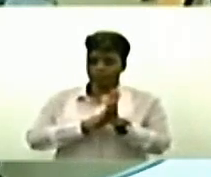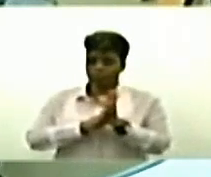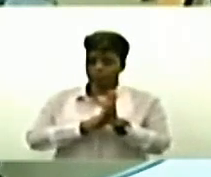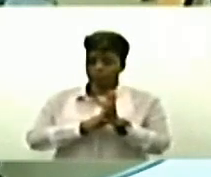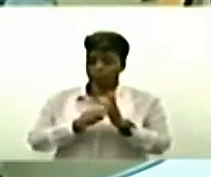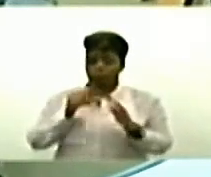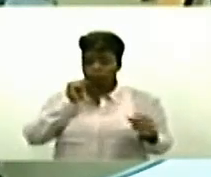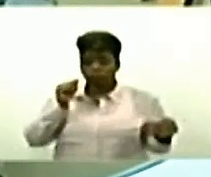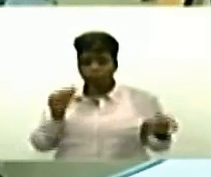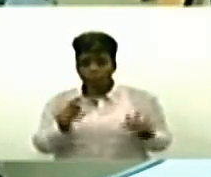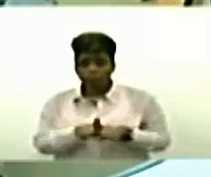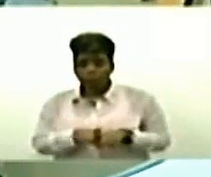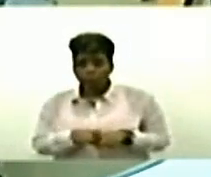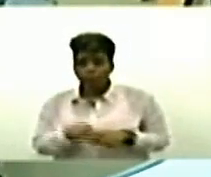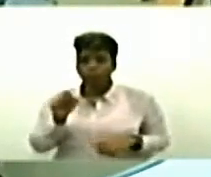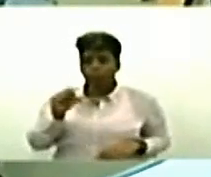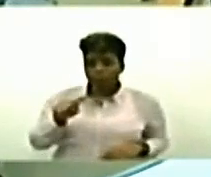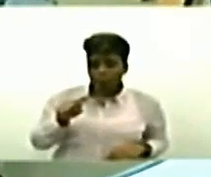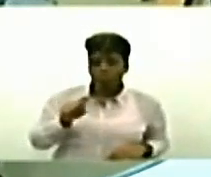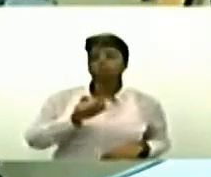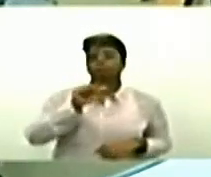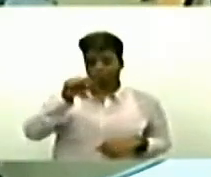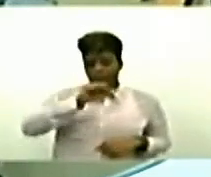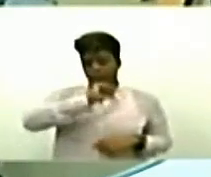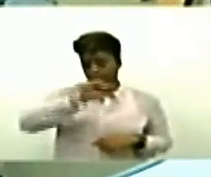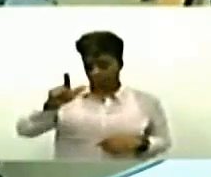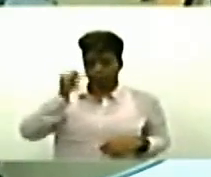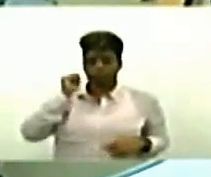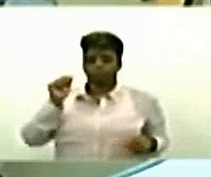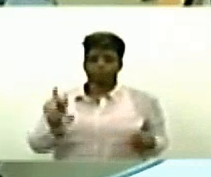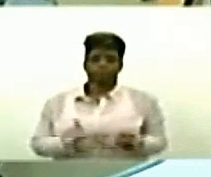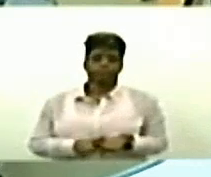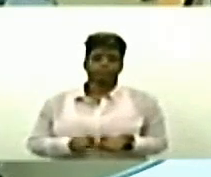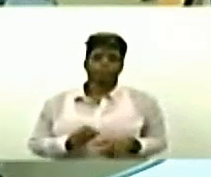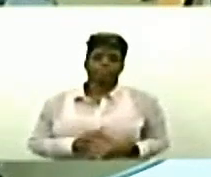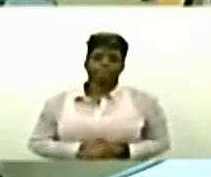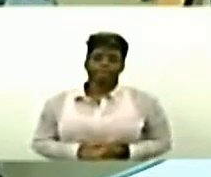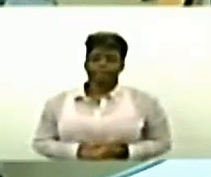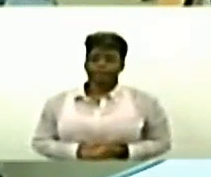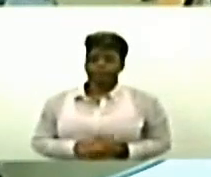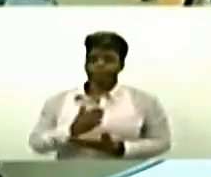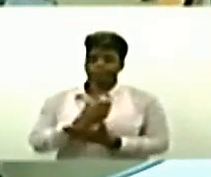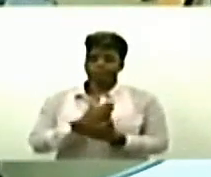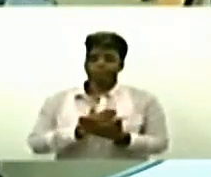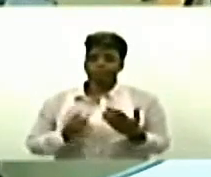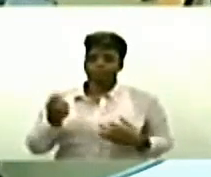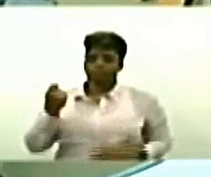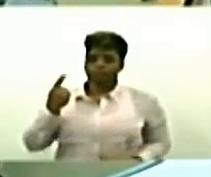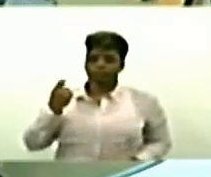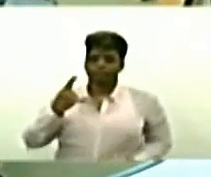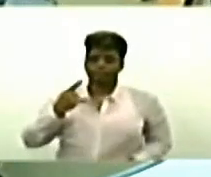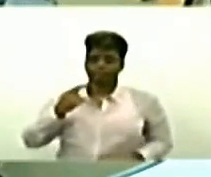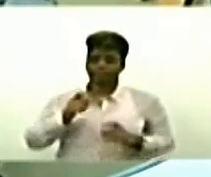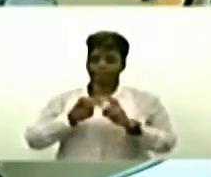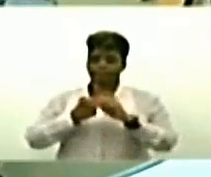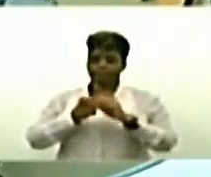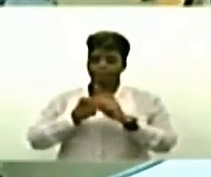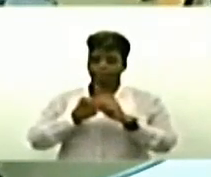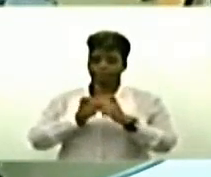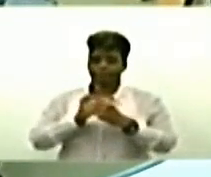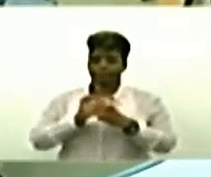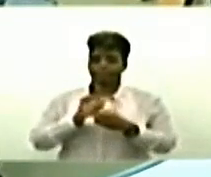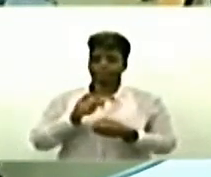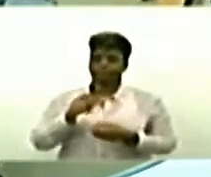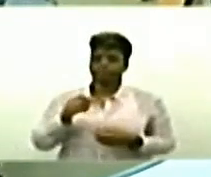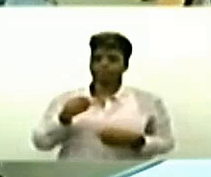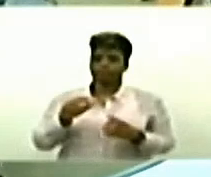the contrary opinion say nay. I think the ayes have it. The ayes do have it. Clause 11, amendment to section 83